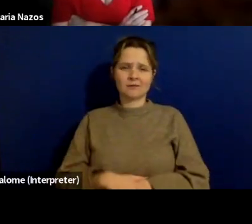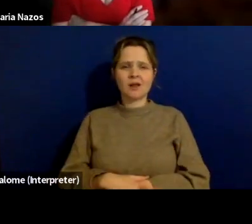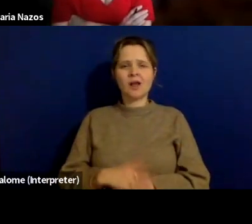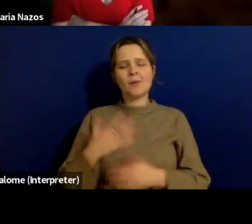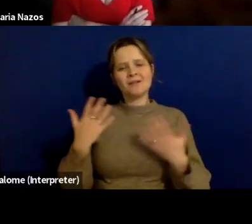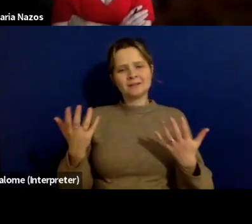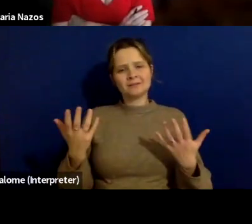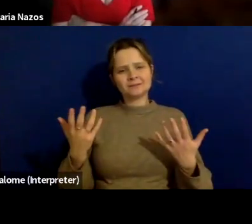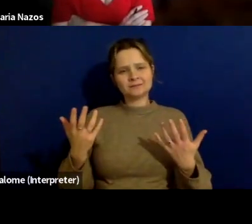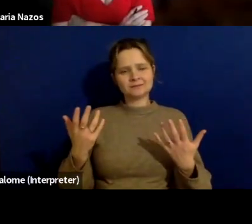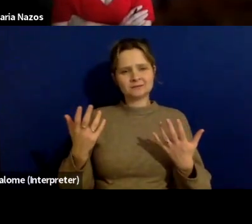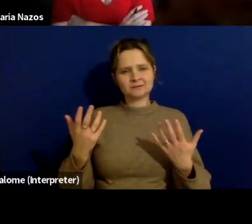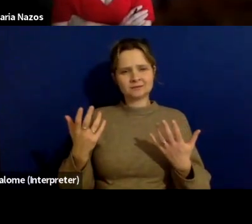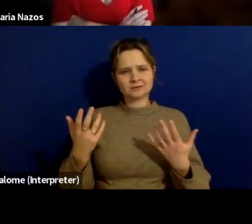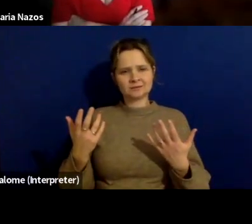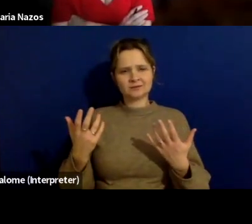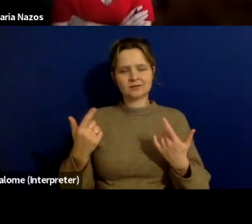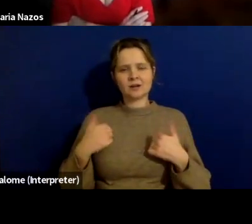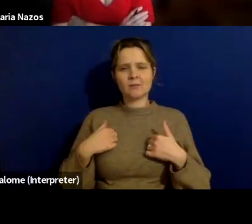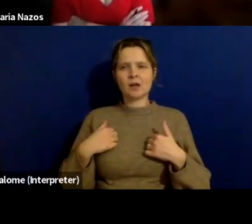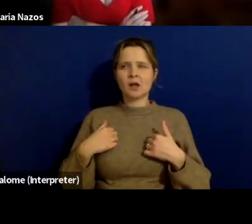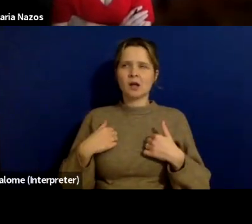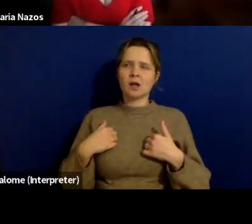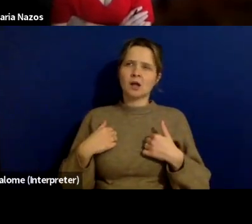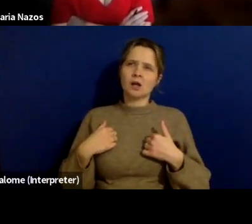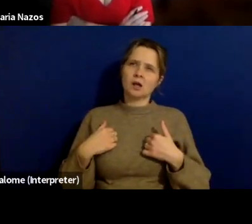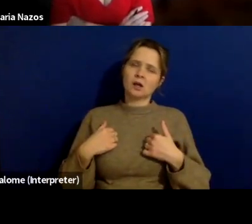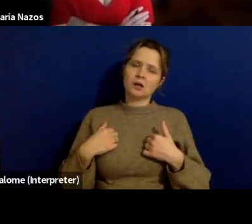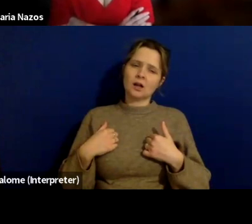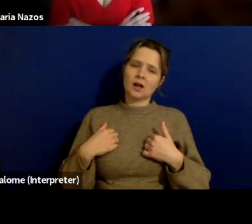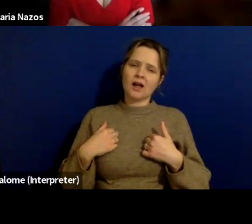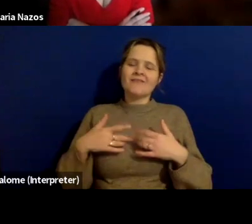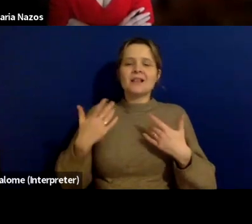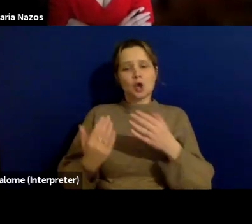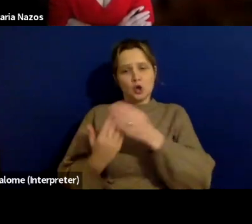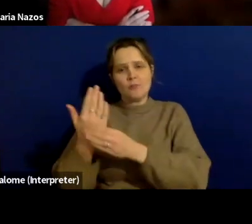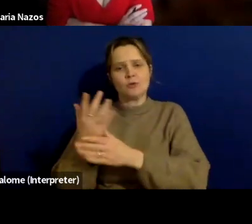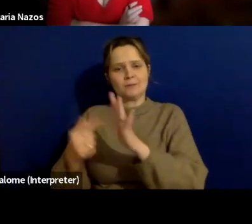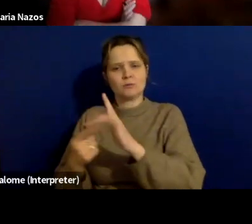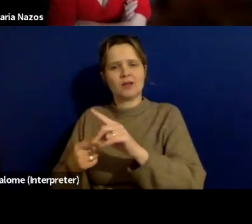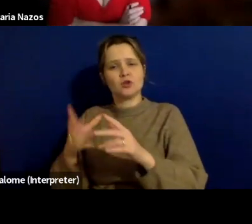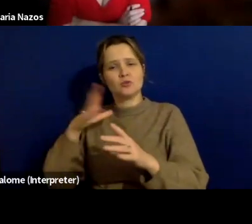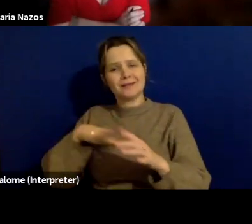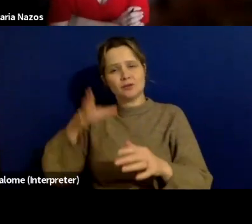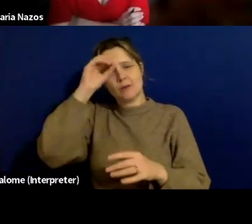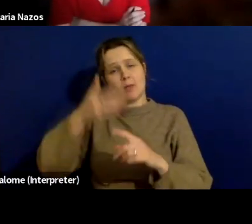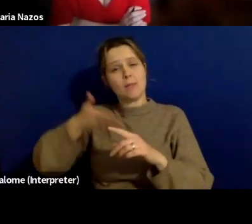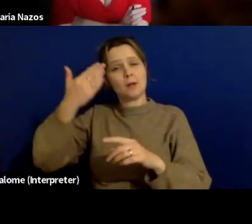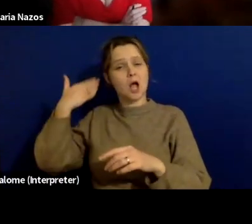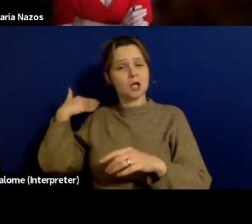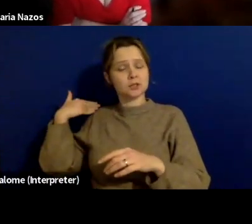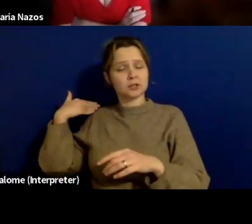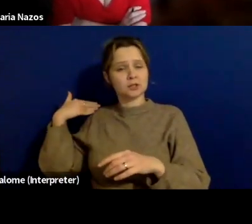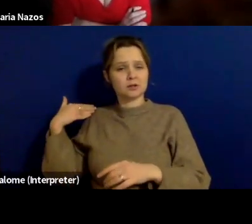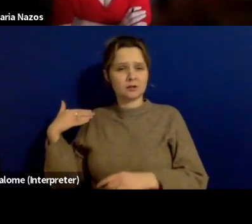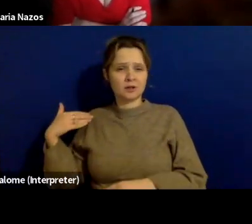However, I am in constant dialogue also with our past, the poets who, of